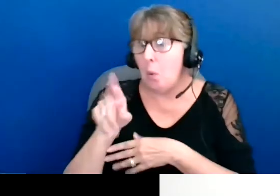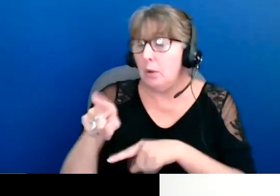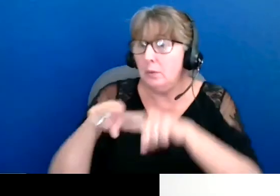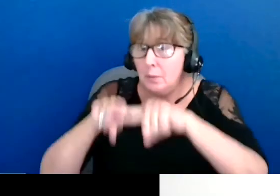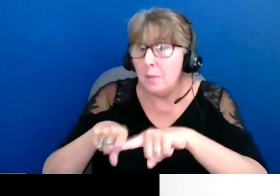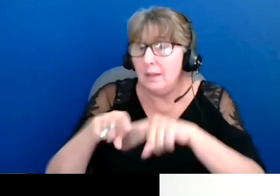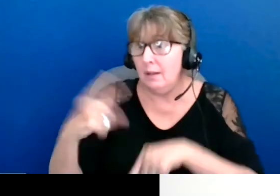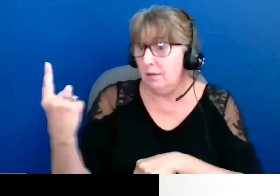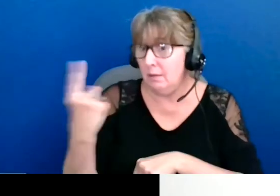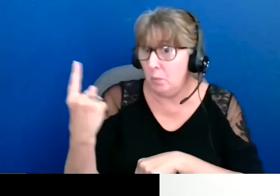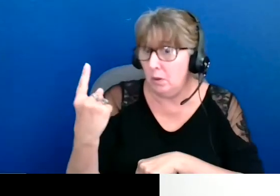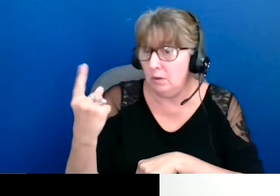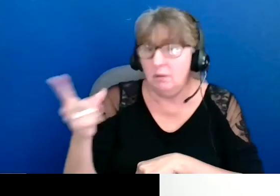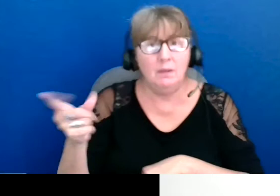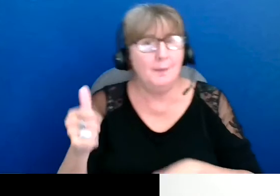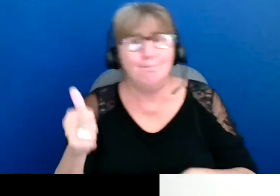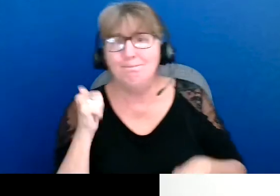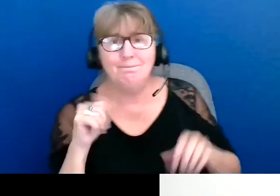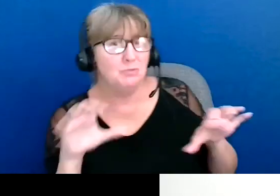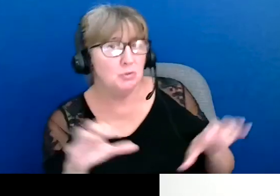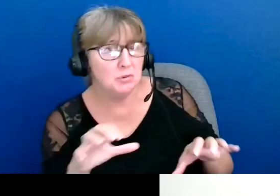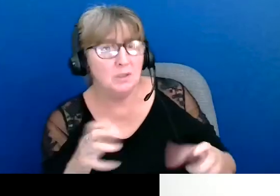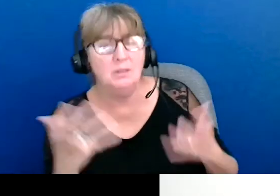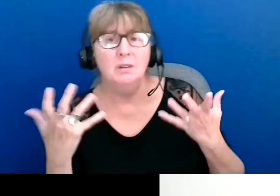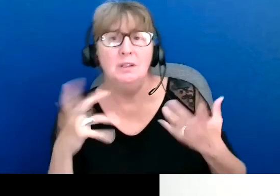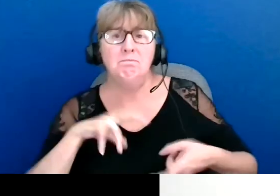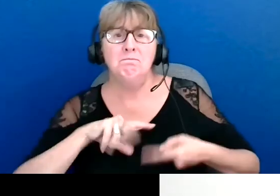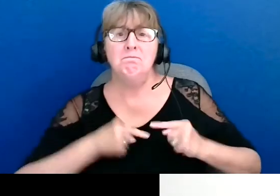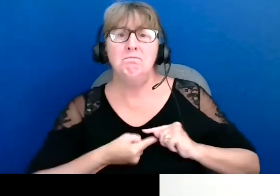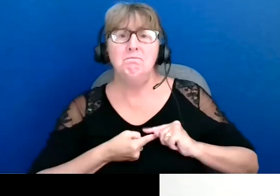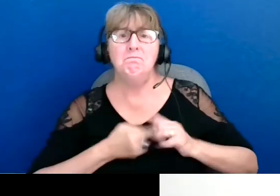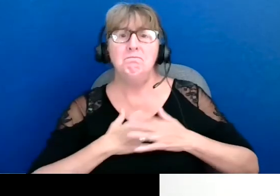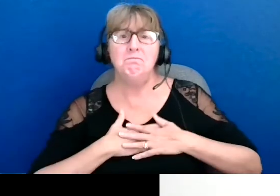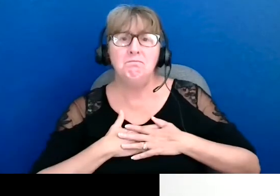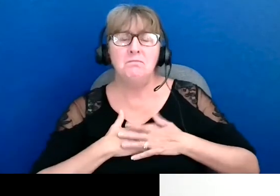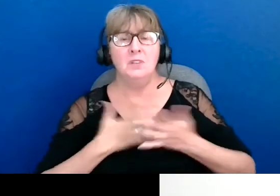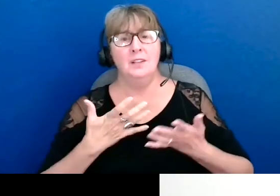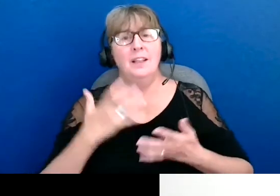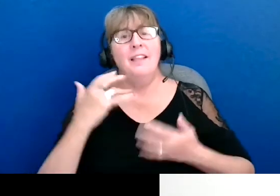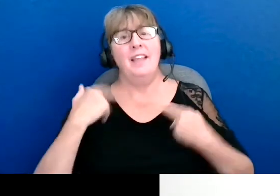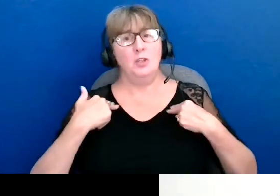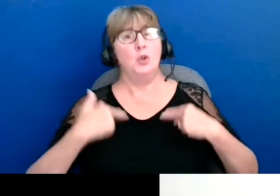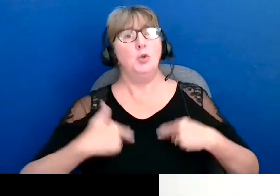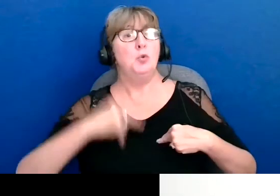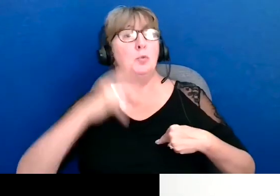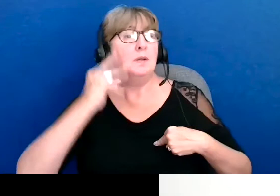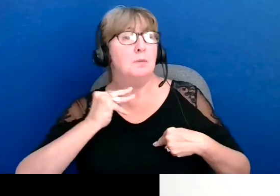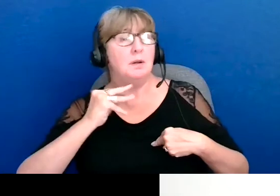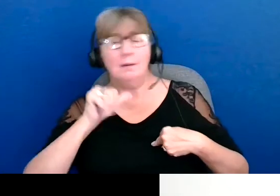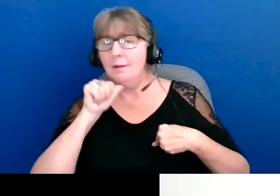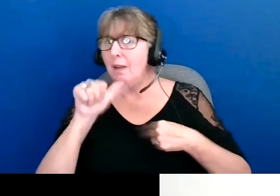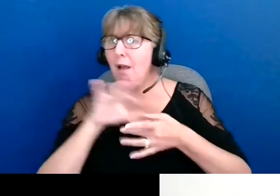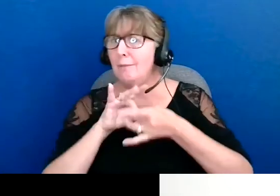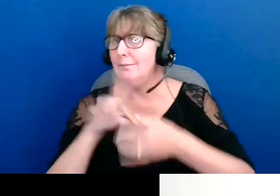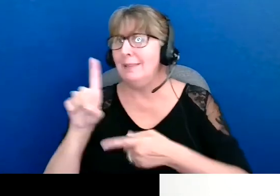you and they didn't do it and you got hurt. It's a human experience, not necessarily